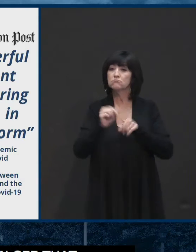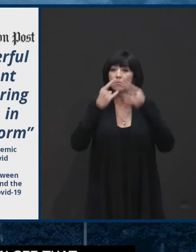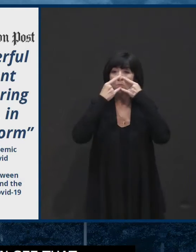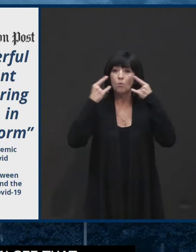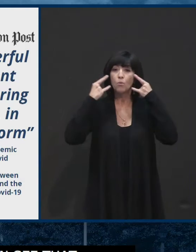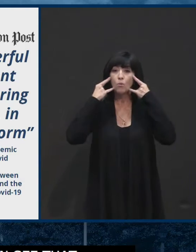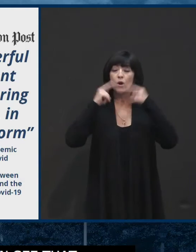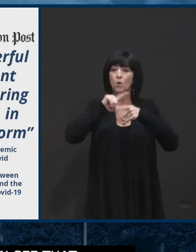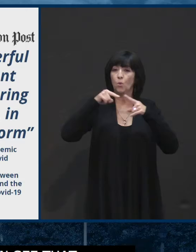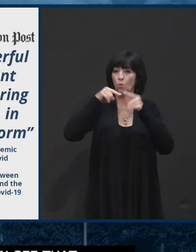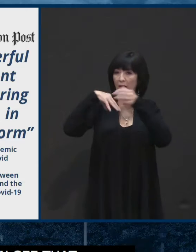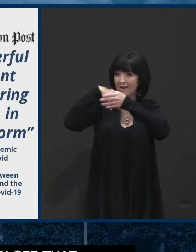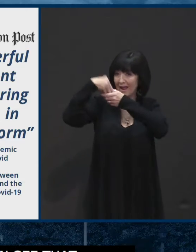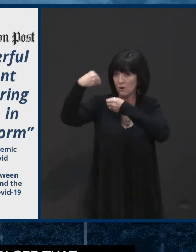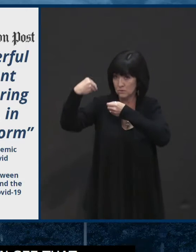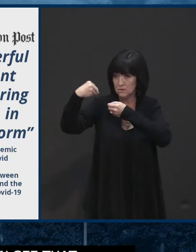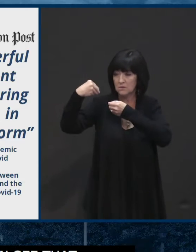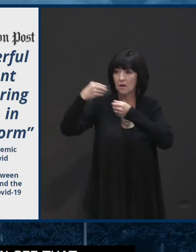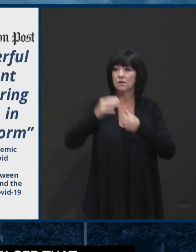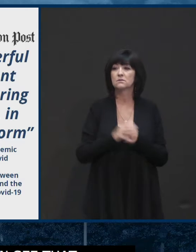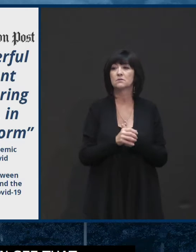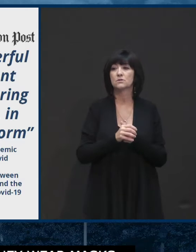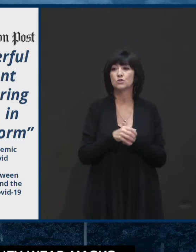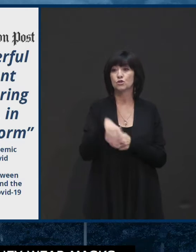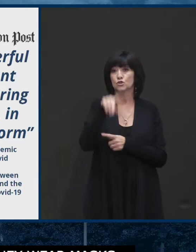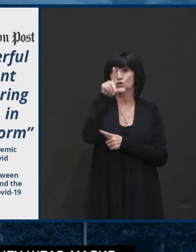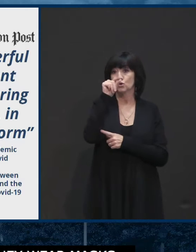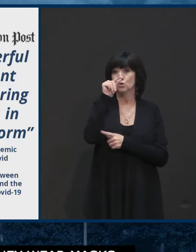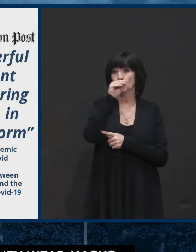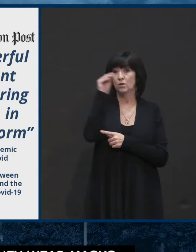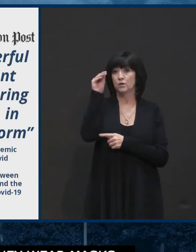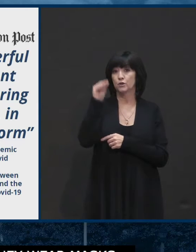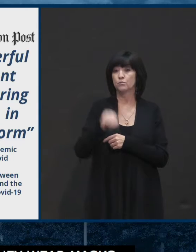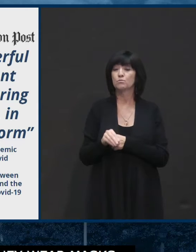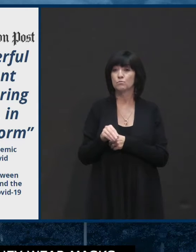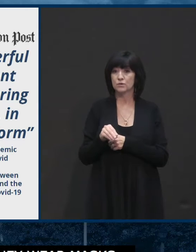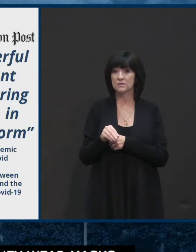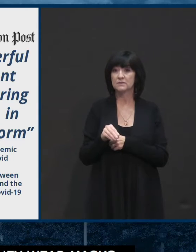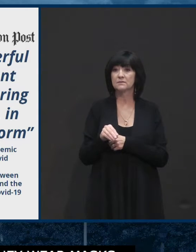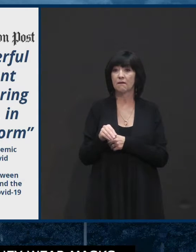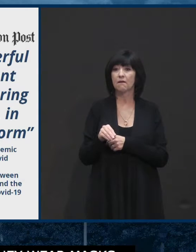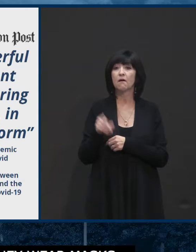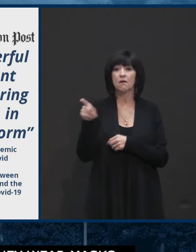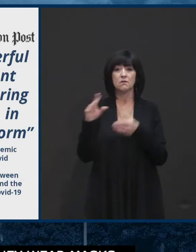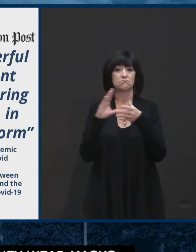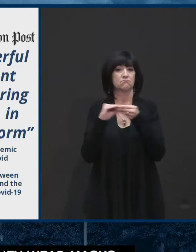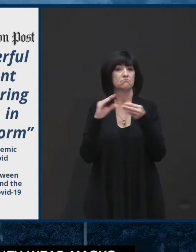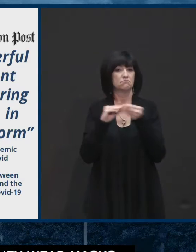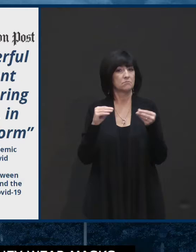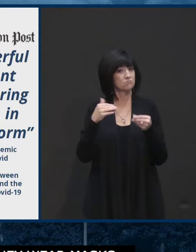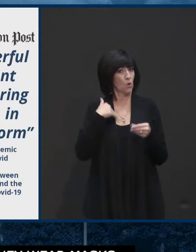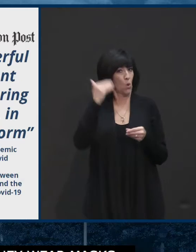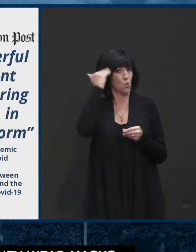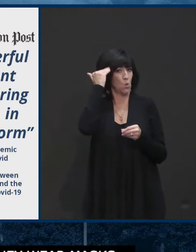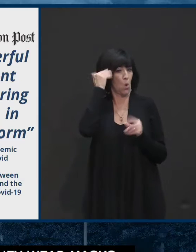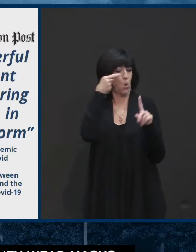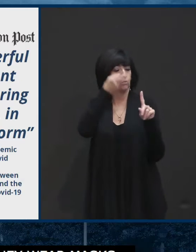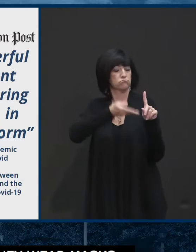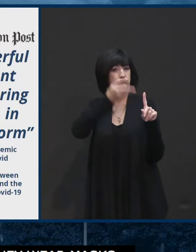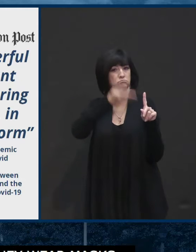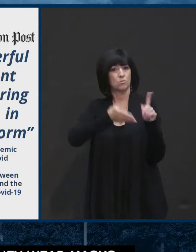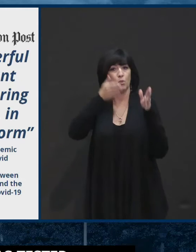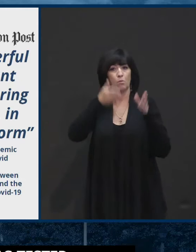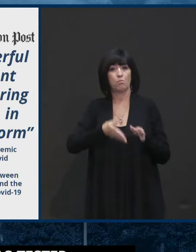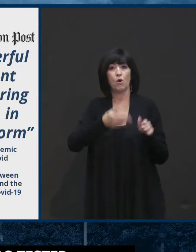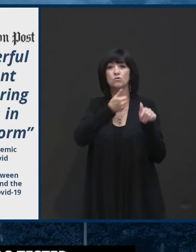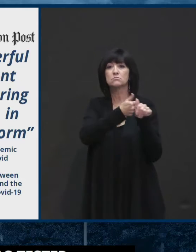and only 20% of them say they know somebody who's tested positive. Contrast that with South Dakota